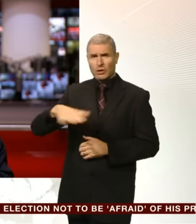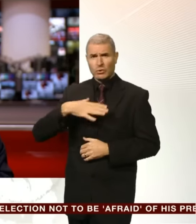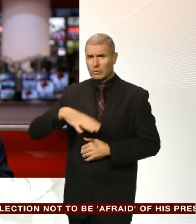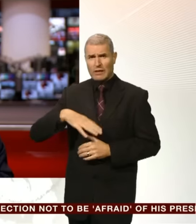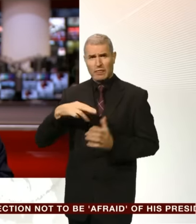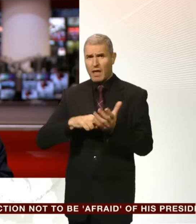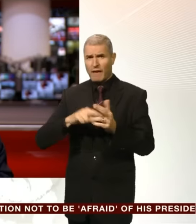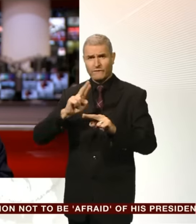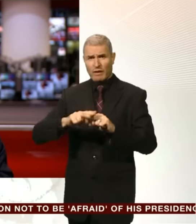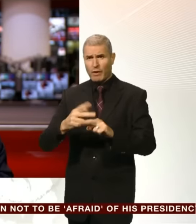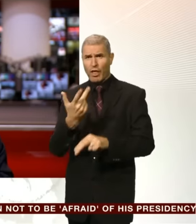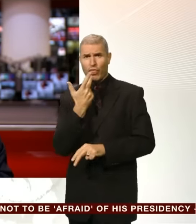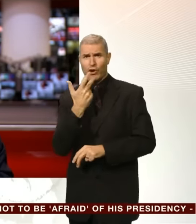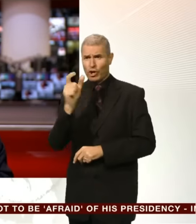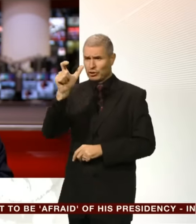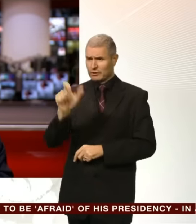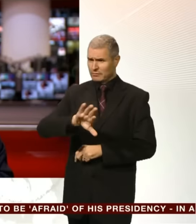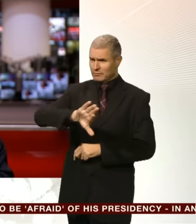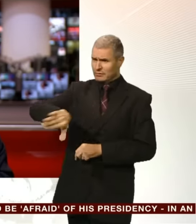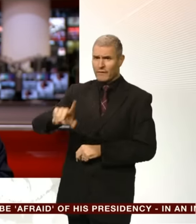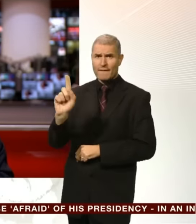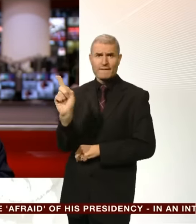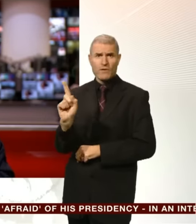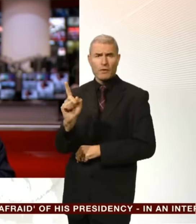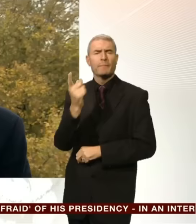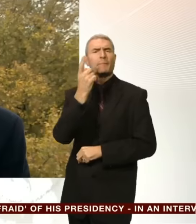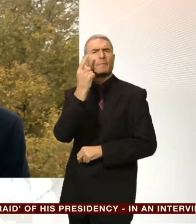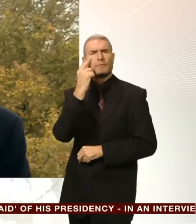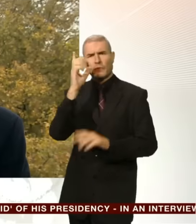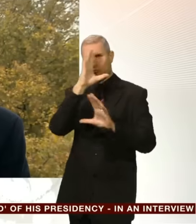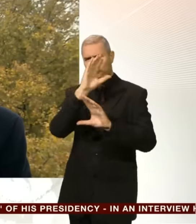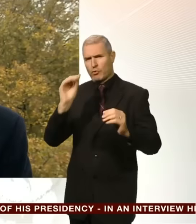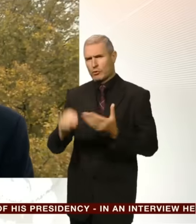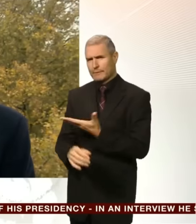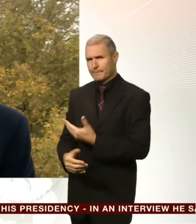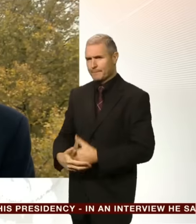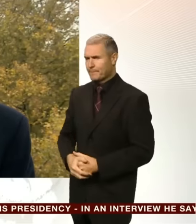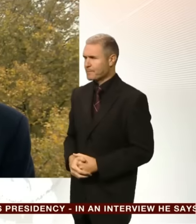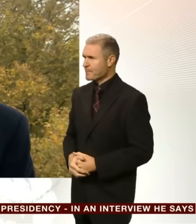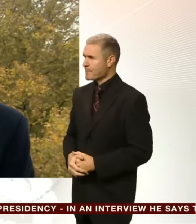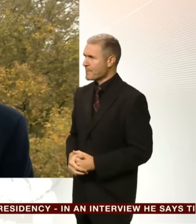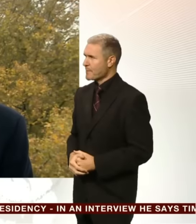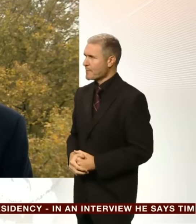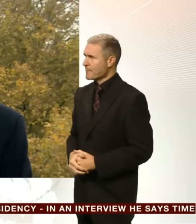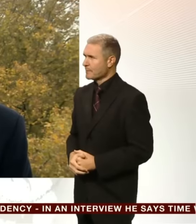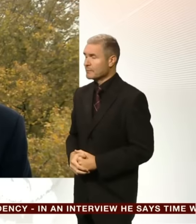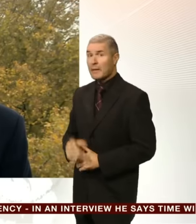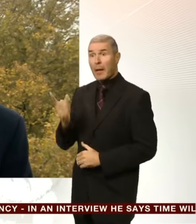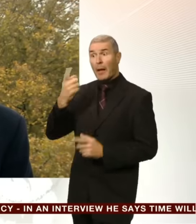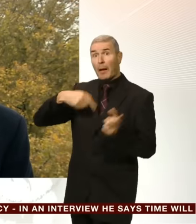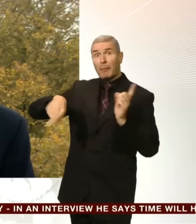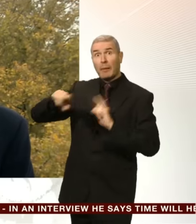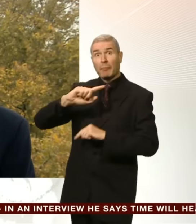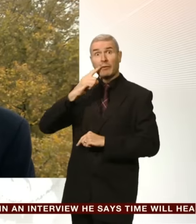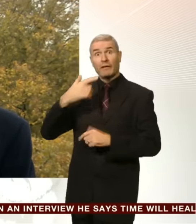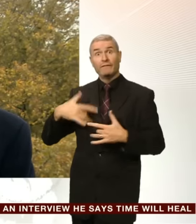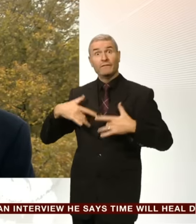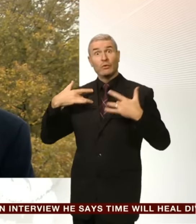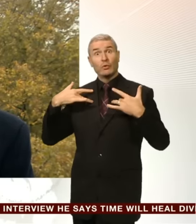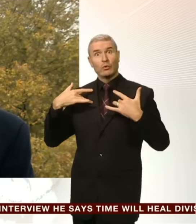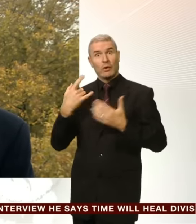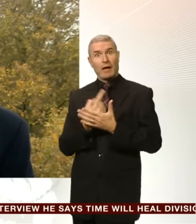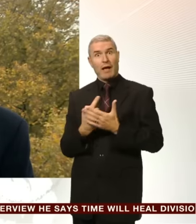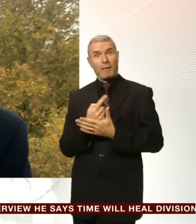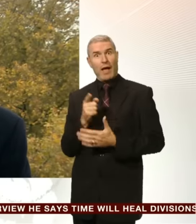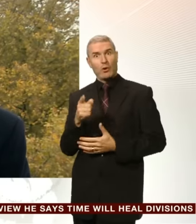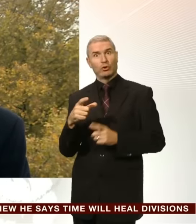there being a third person in that relationship. Well, let's speak to our assistant political editor, Norman Smith. Quite a few people having to change their views about a